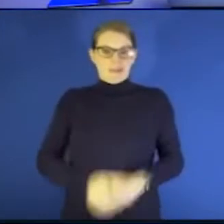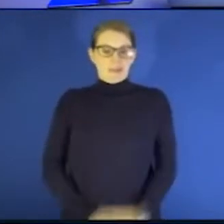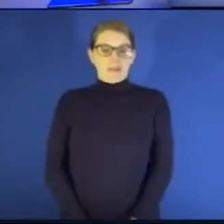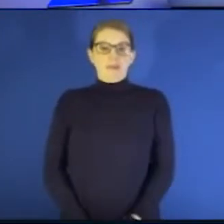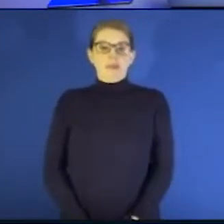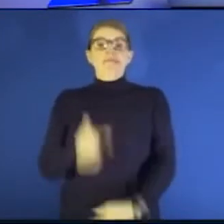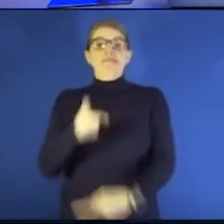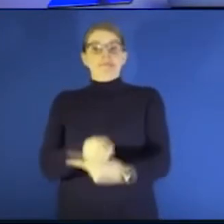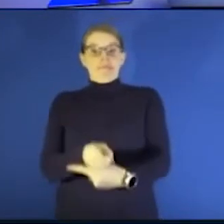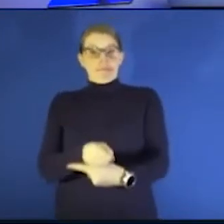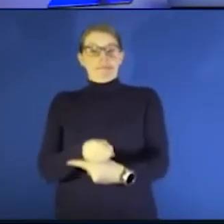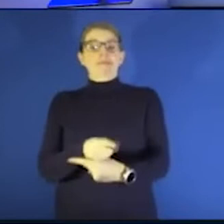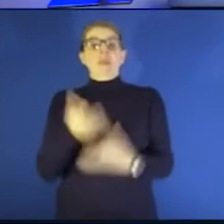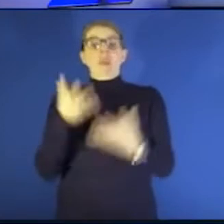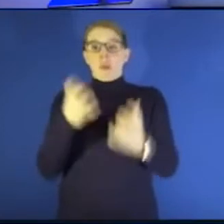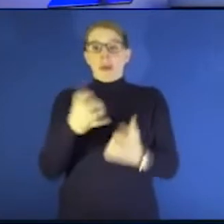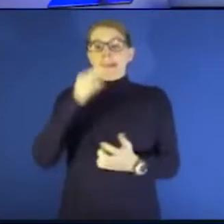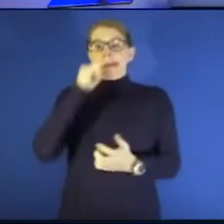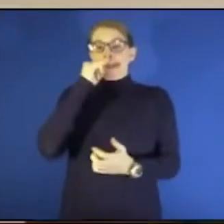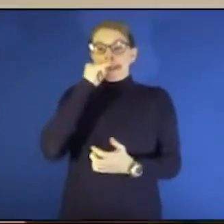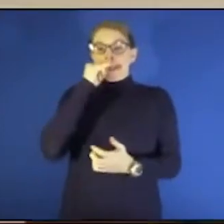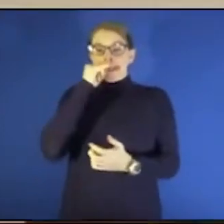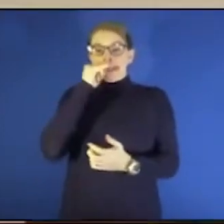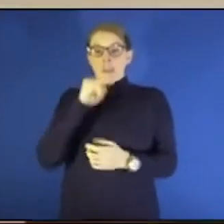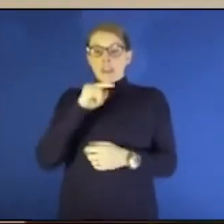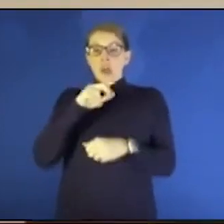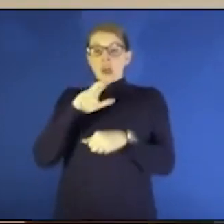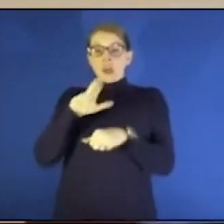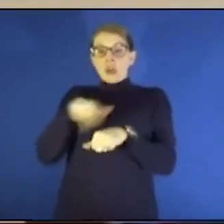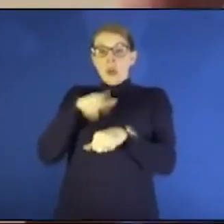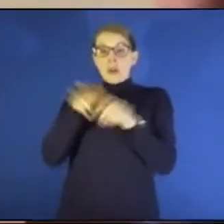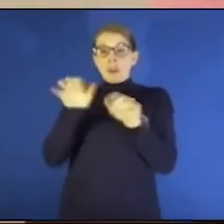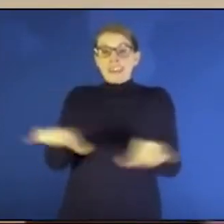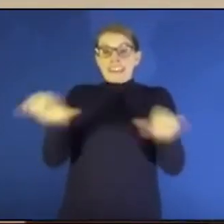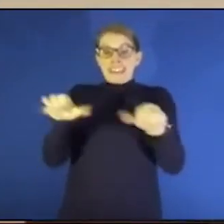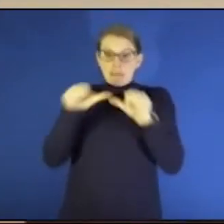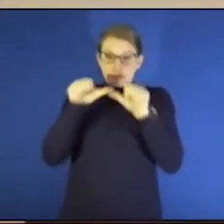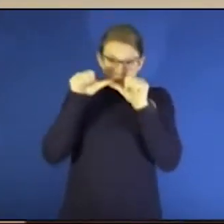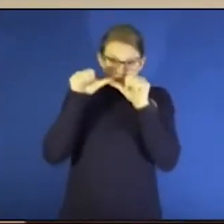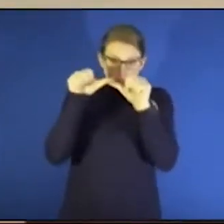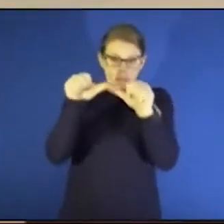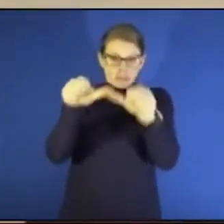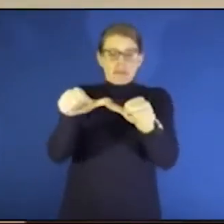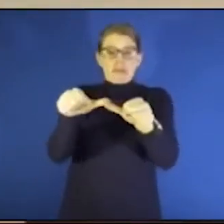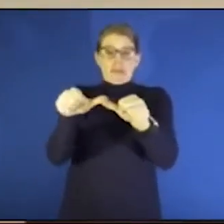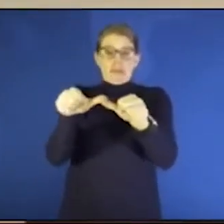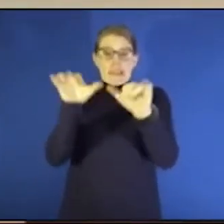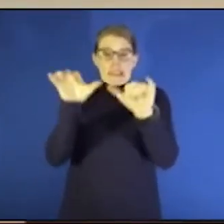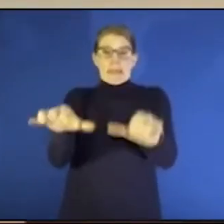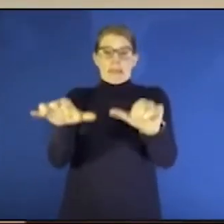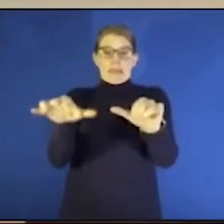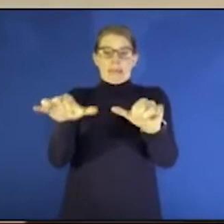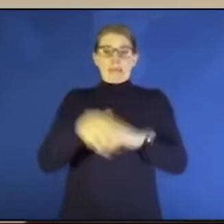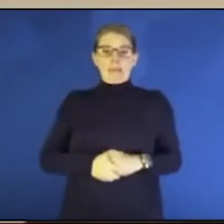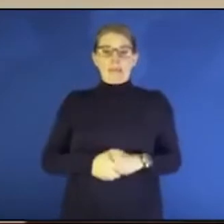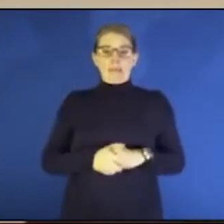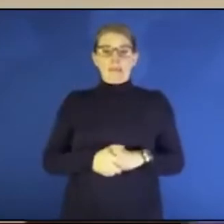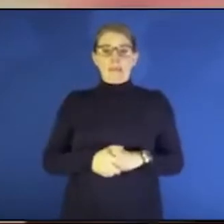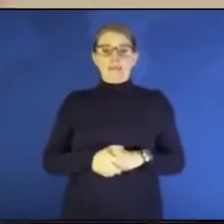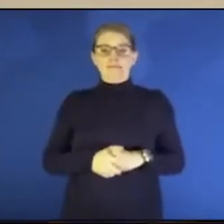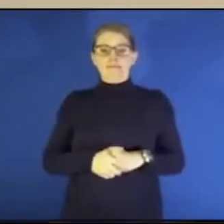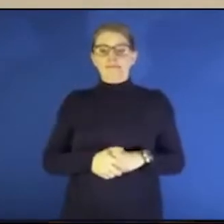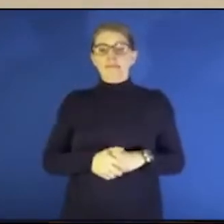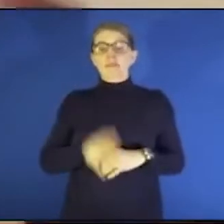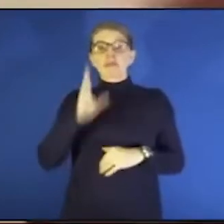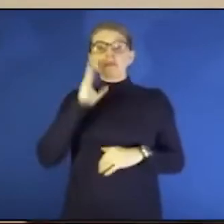Right. We want to give kids normalcy, consistency, back to the rhythm of life. I mean, how sad is it when young kids are talking about